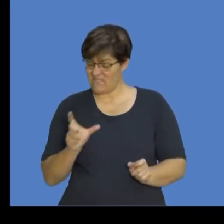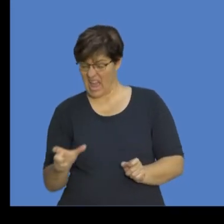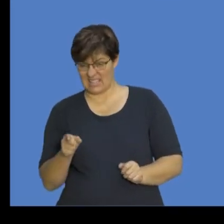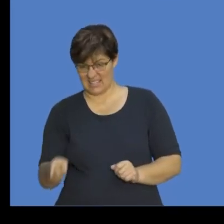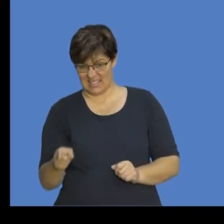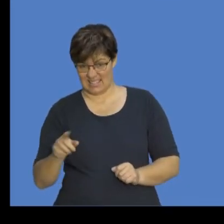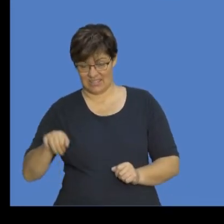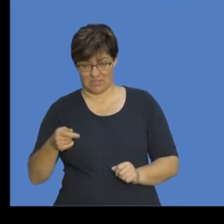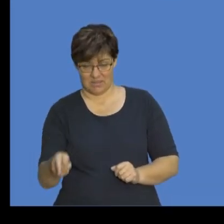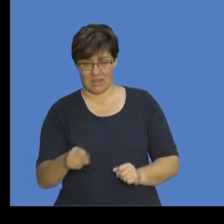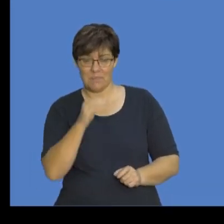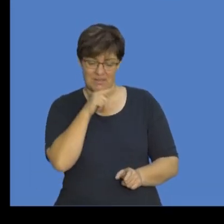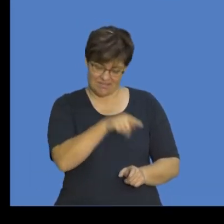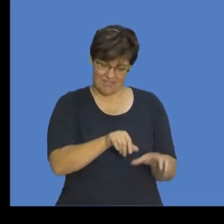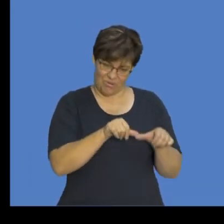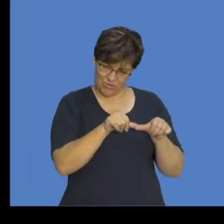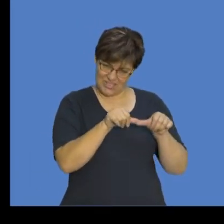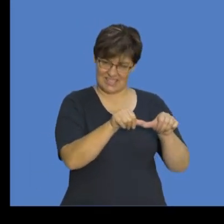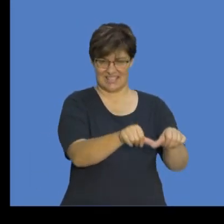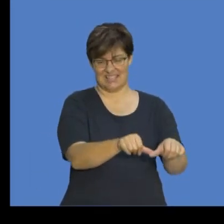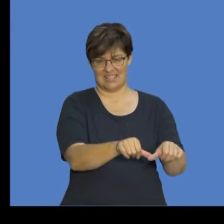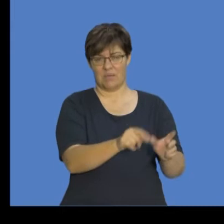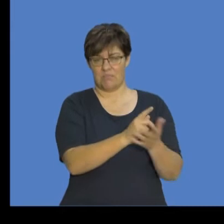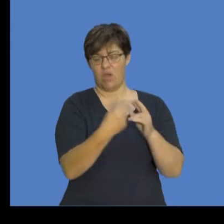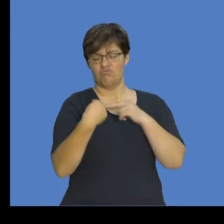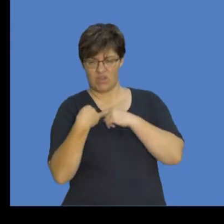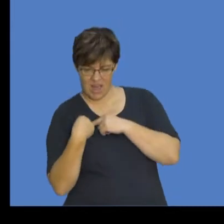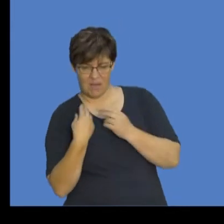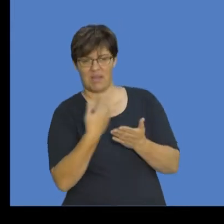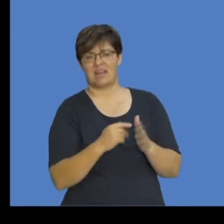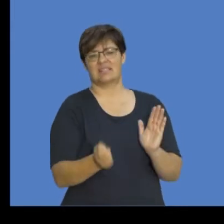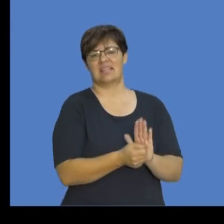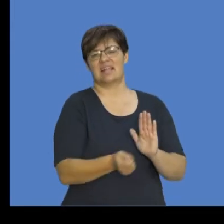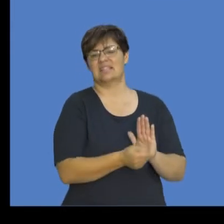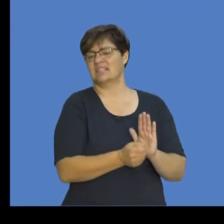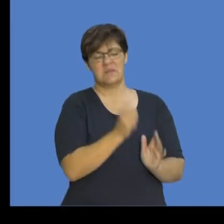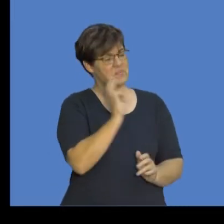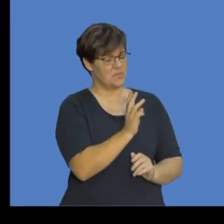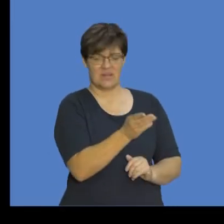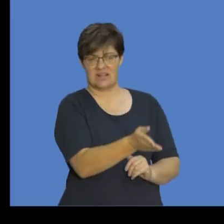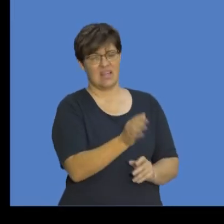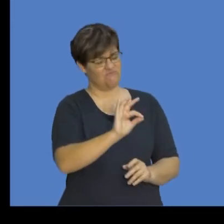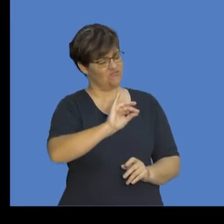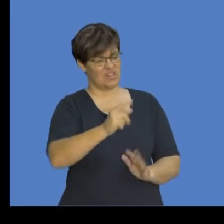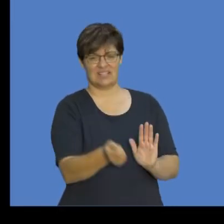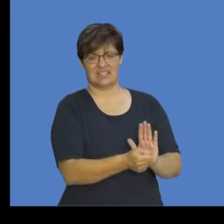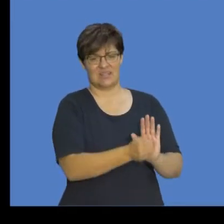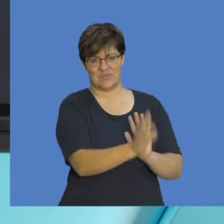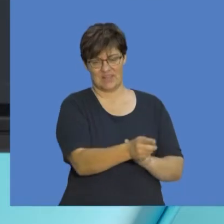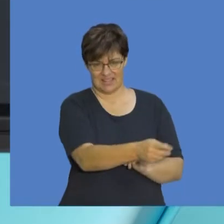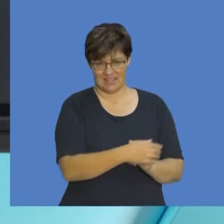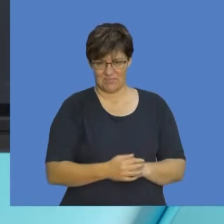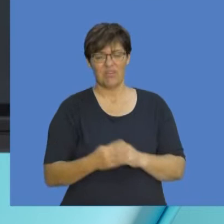said. This means that he is more consistent or reliable salesman.